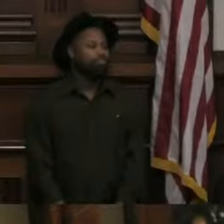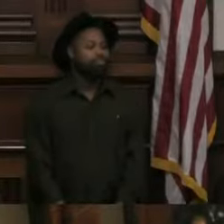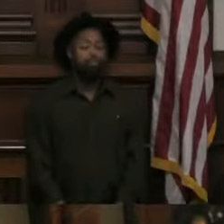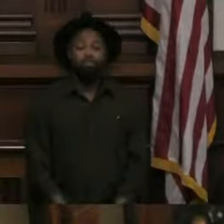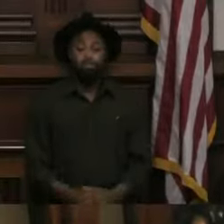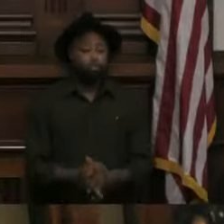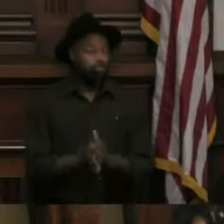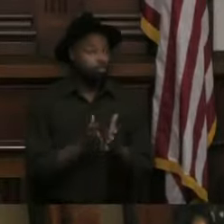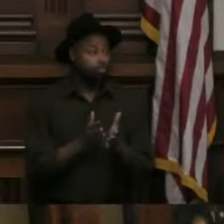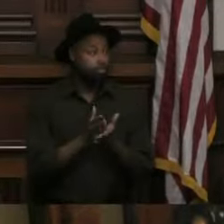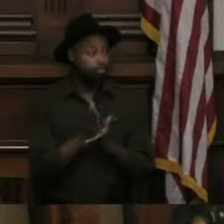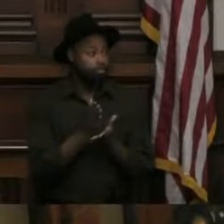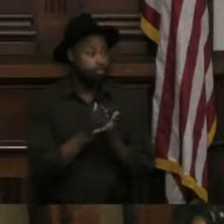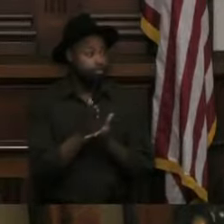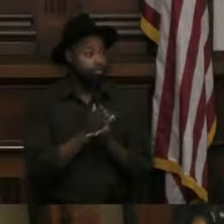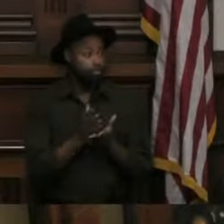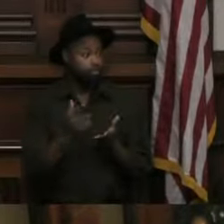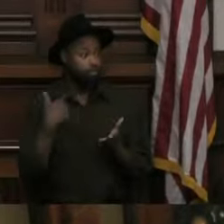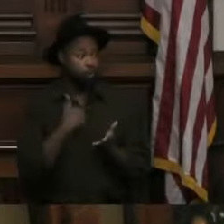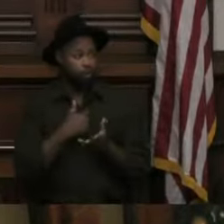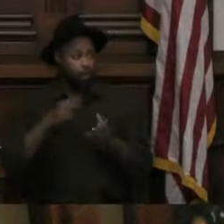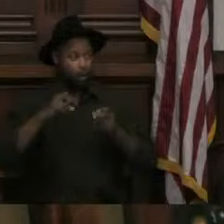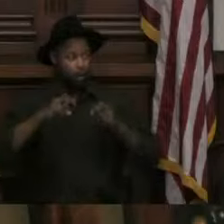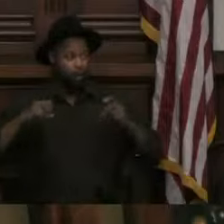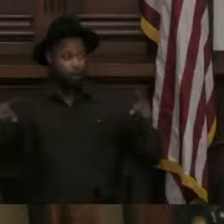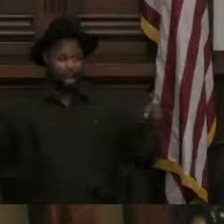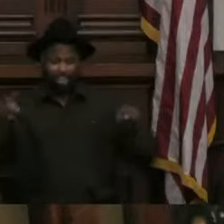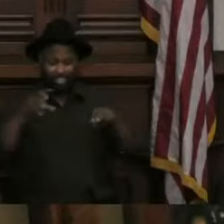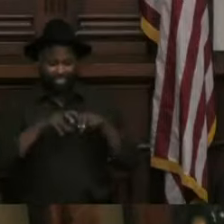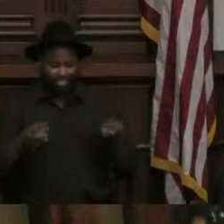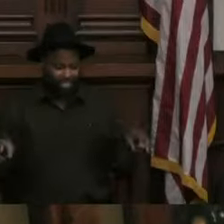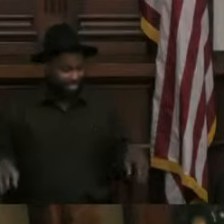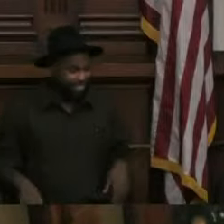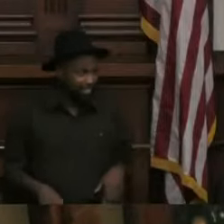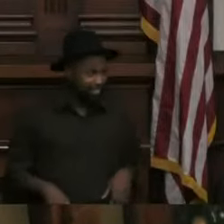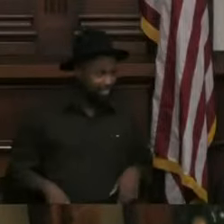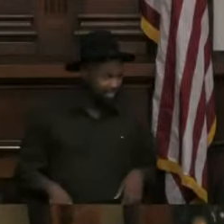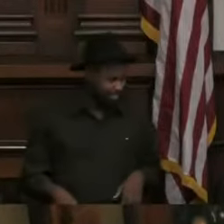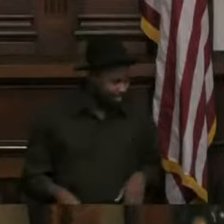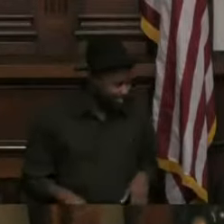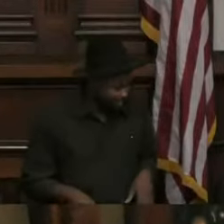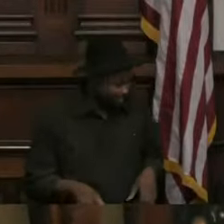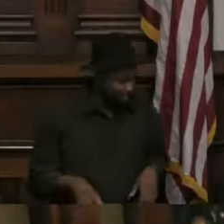All right, and my council colleagues, we can go back to the dais.